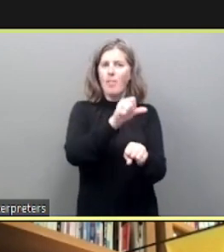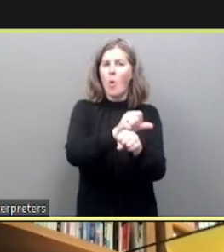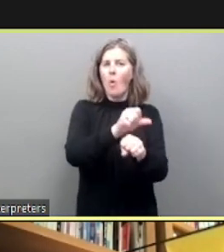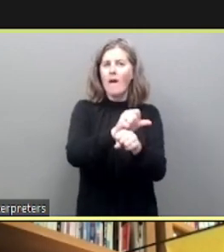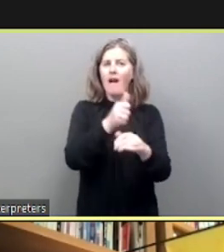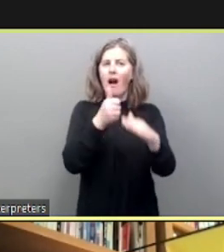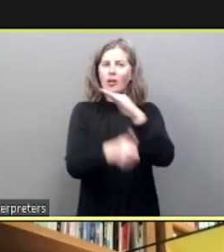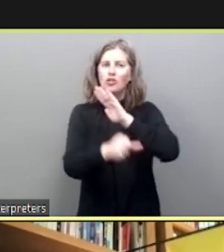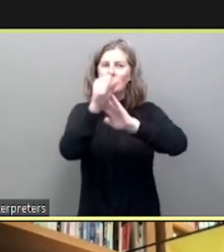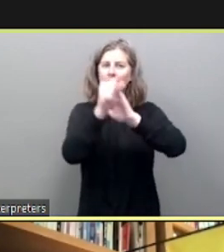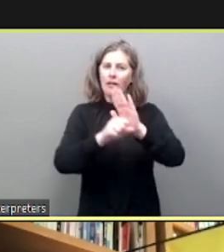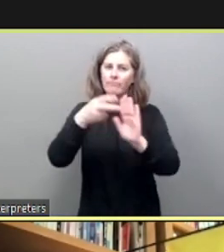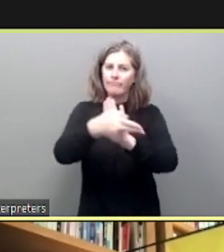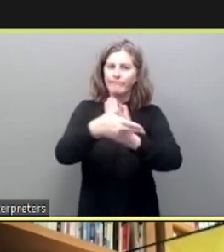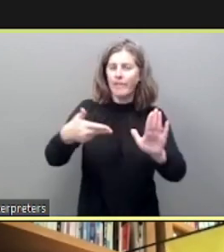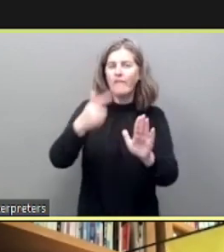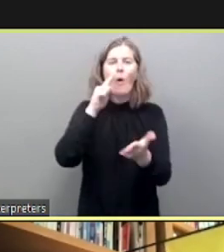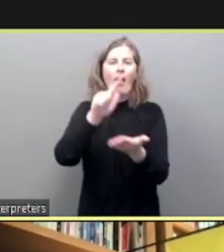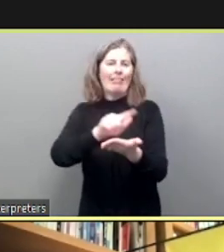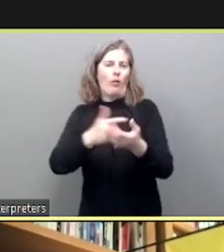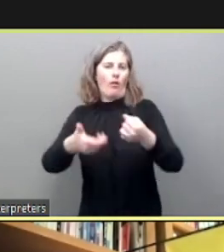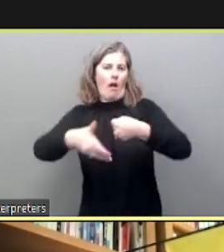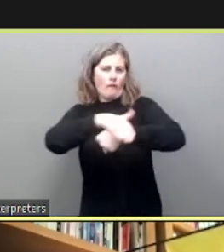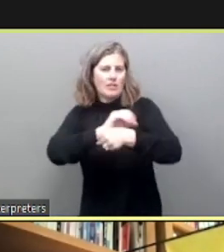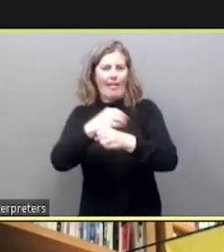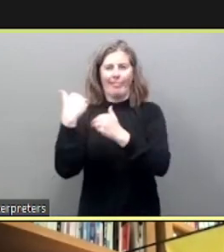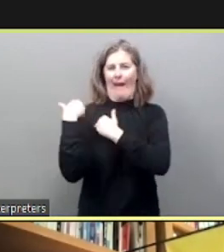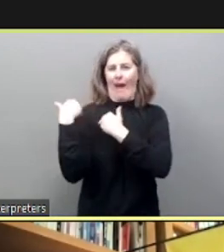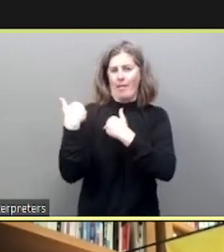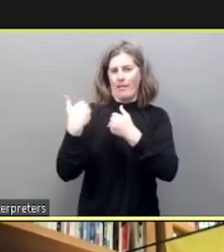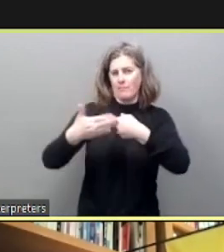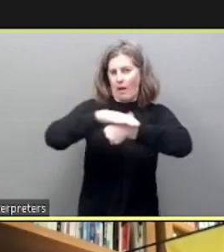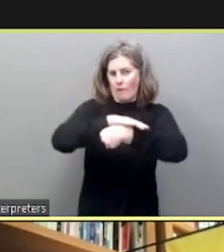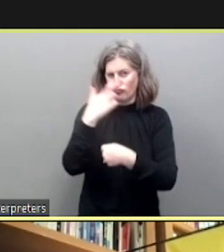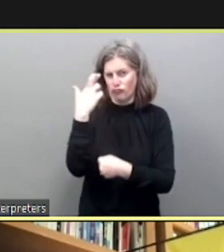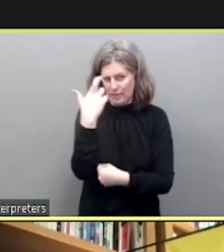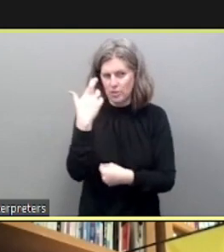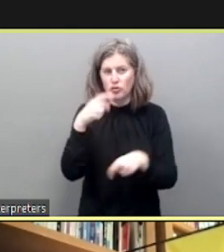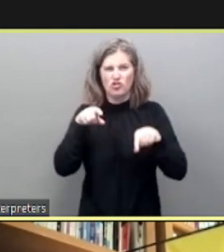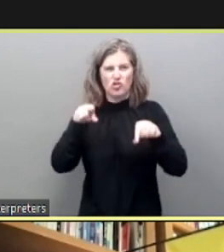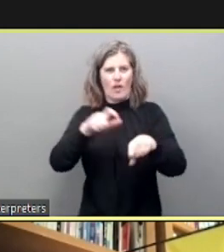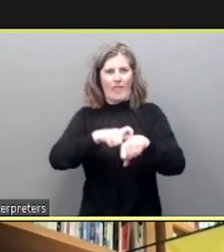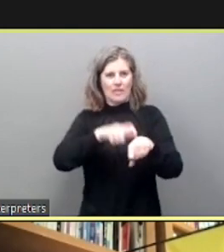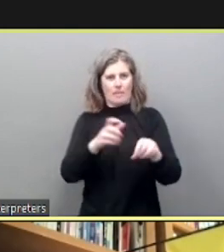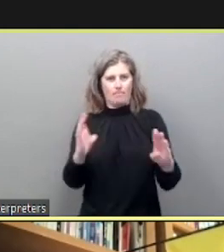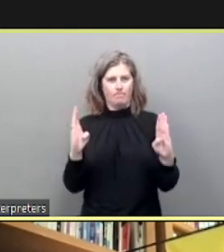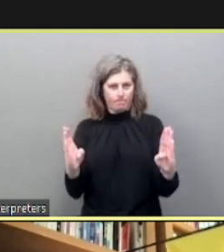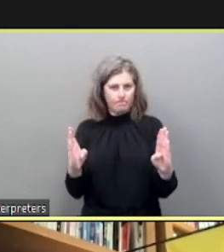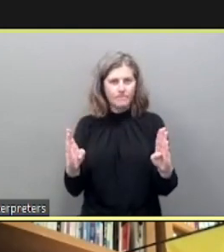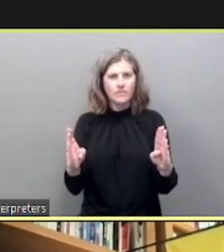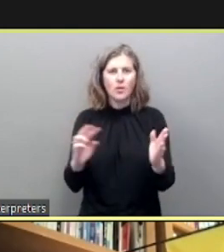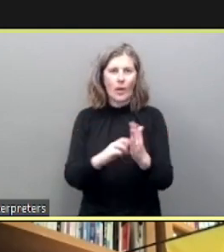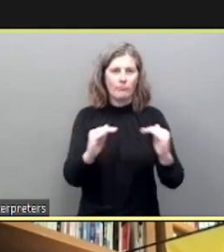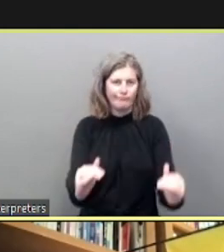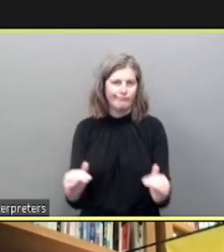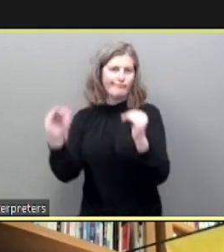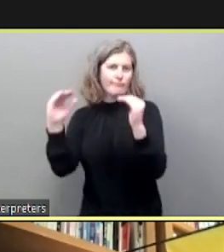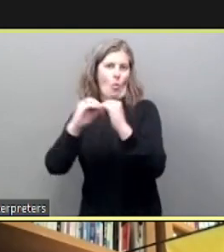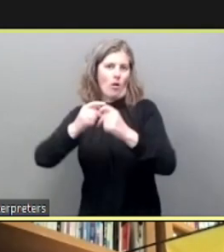state for legal coverage and liability coverage during that period of time. Next slide,